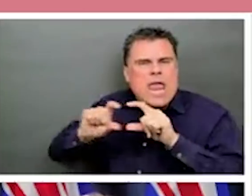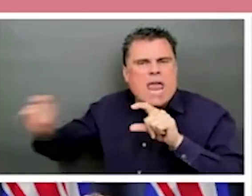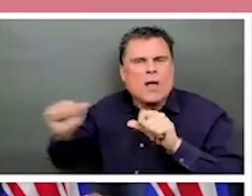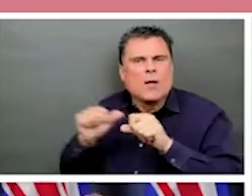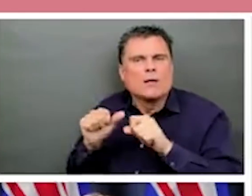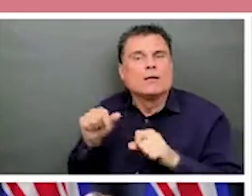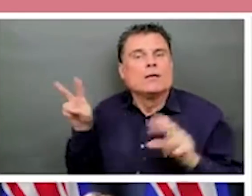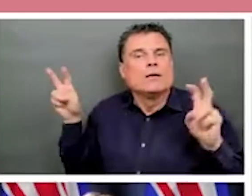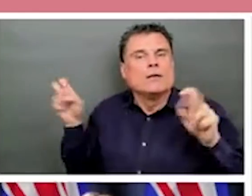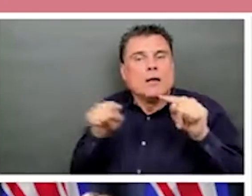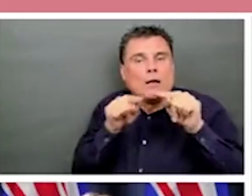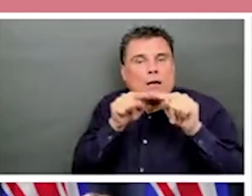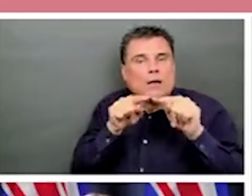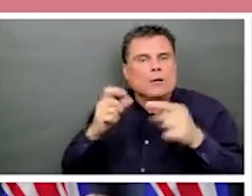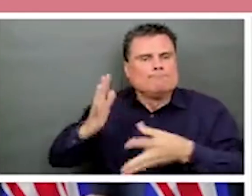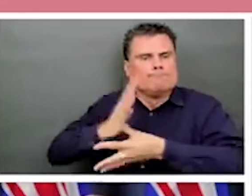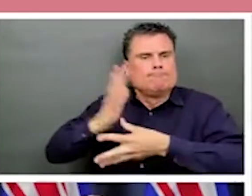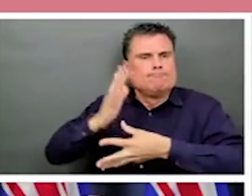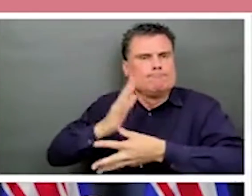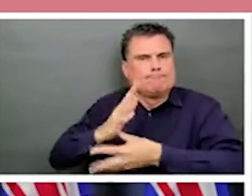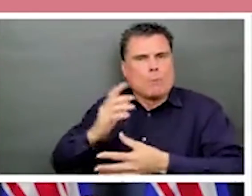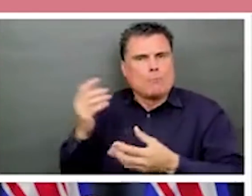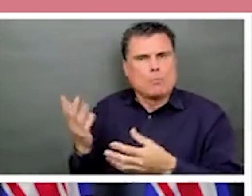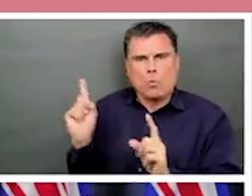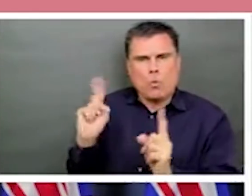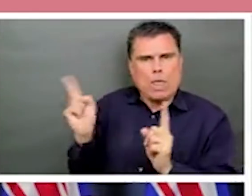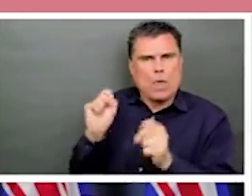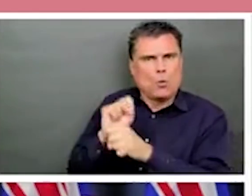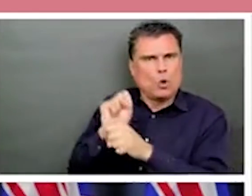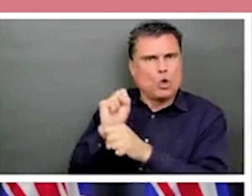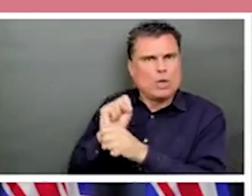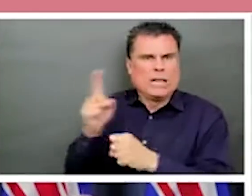work in specific industries that are at risk.